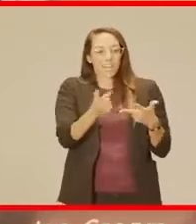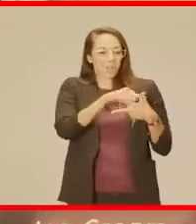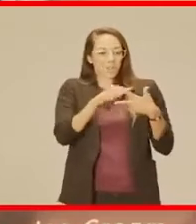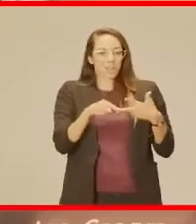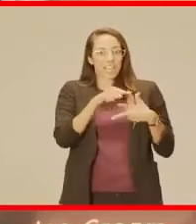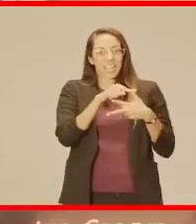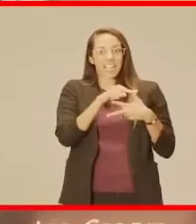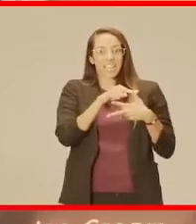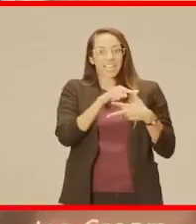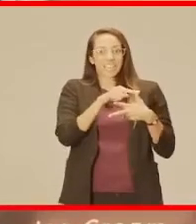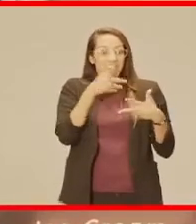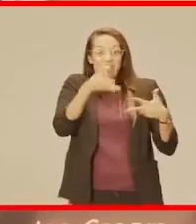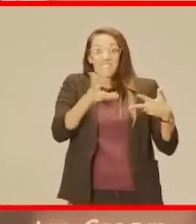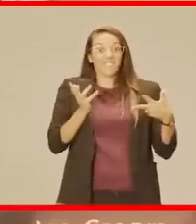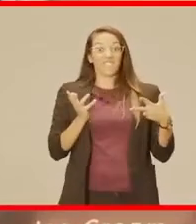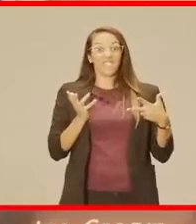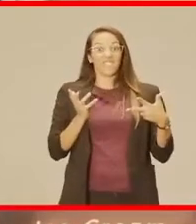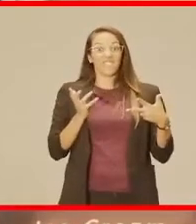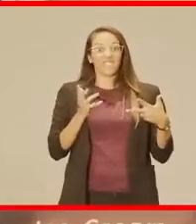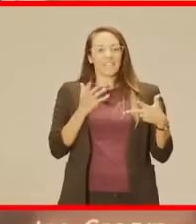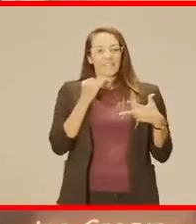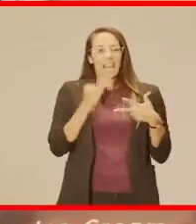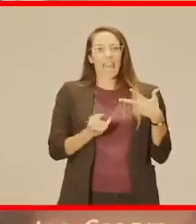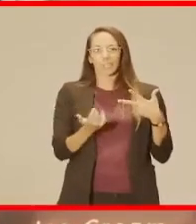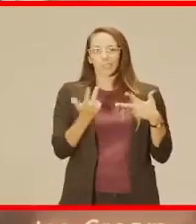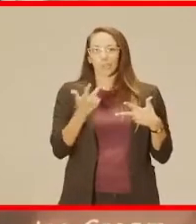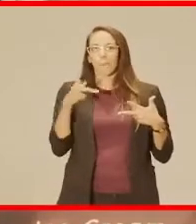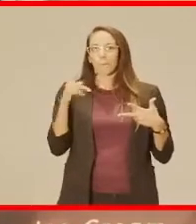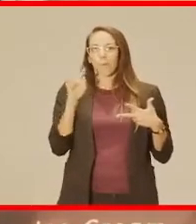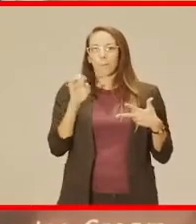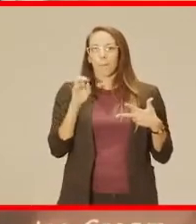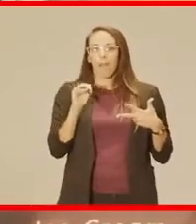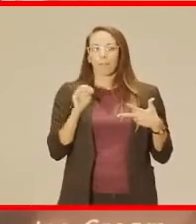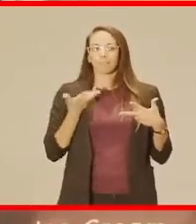and Squirtle, so there's no one left but Pikachu.